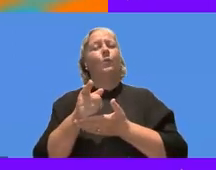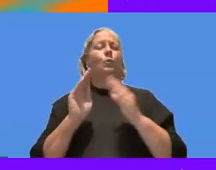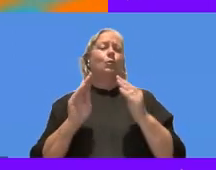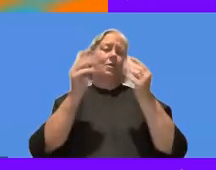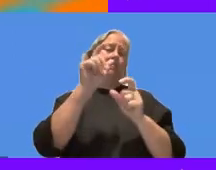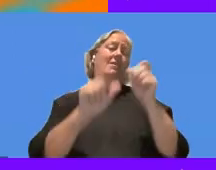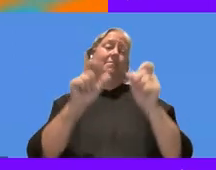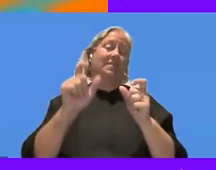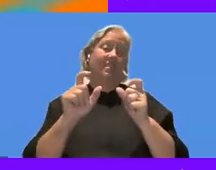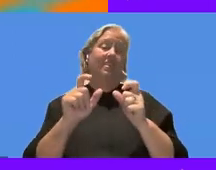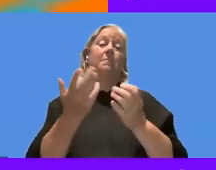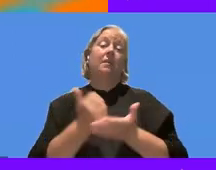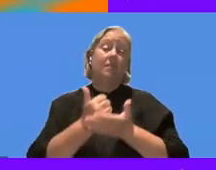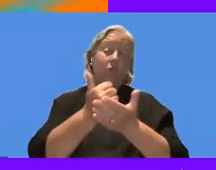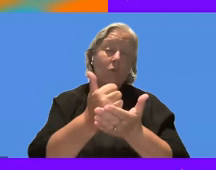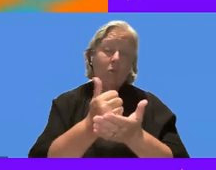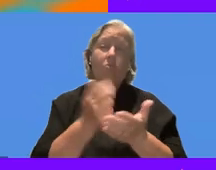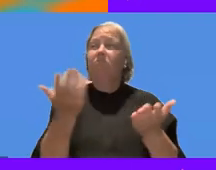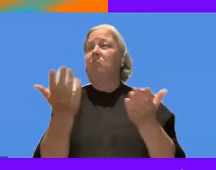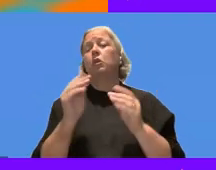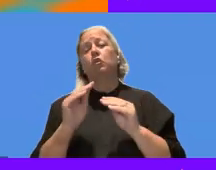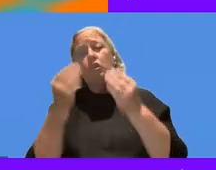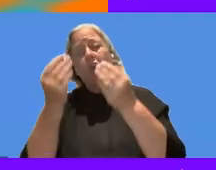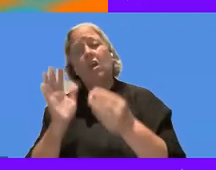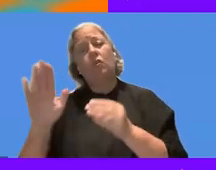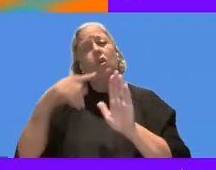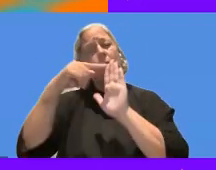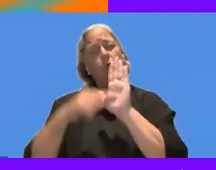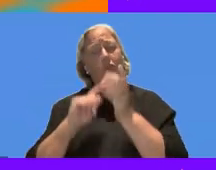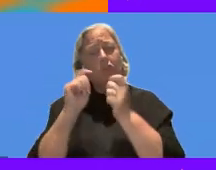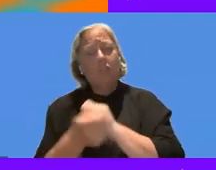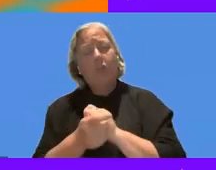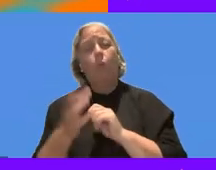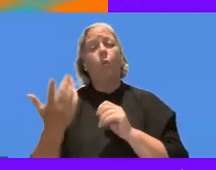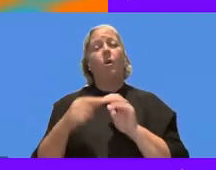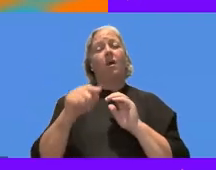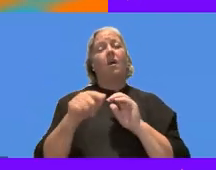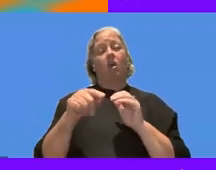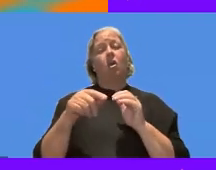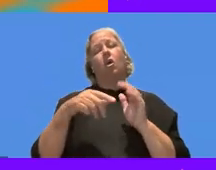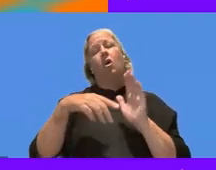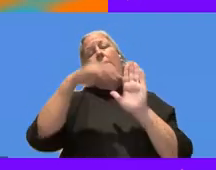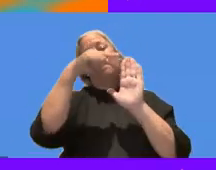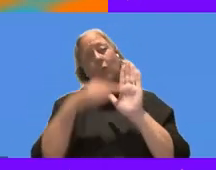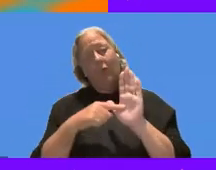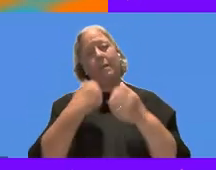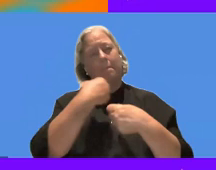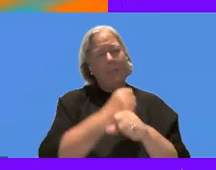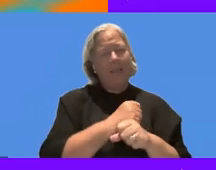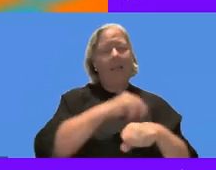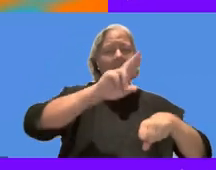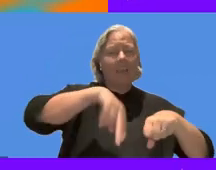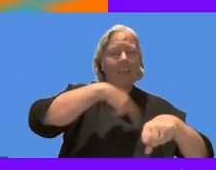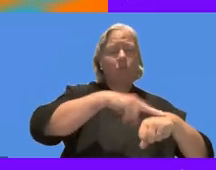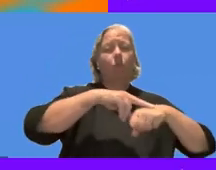supporting youth-led campaigns for policy change, engaging with policymakers at a local and national levels, and promoting the participation